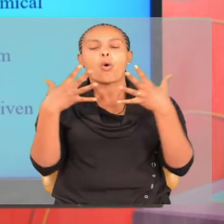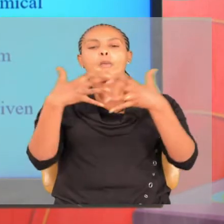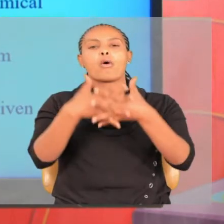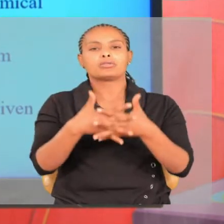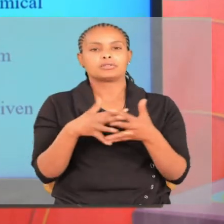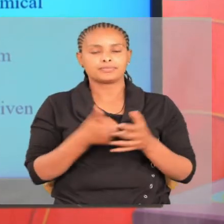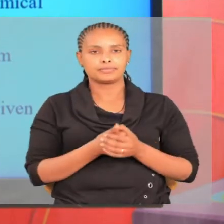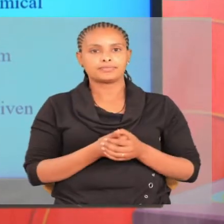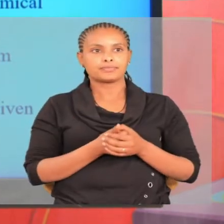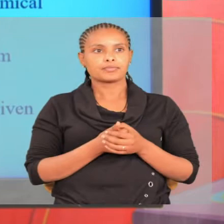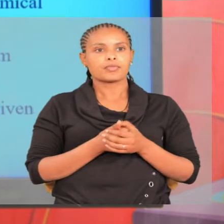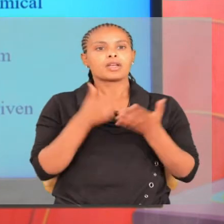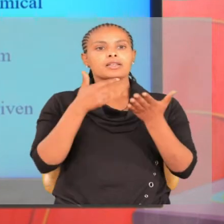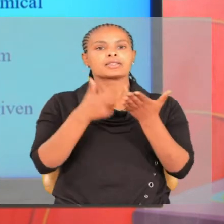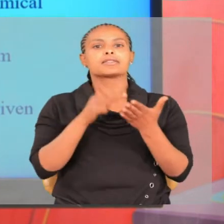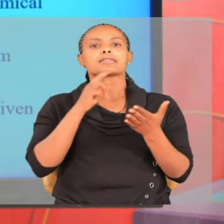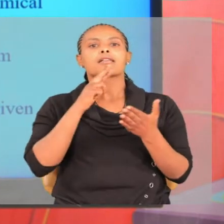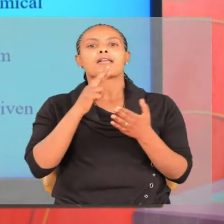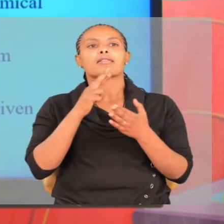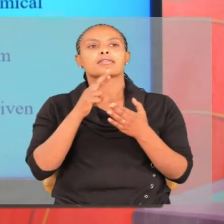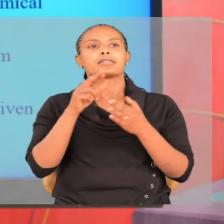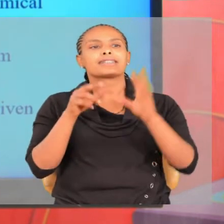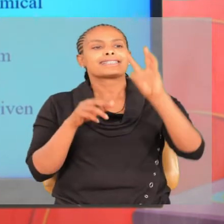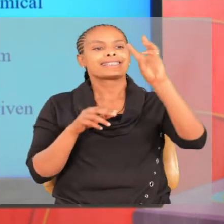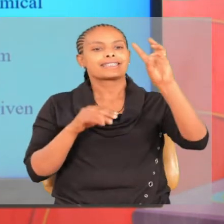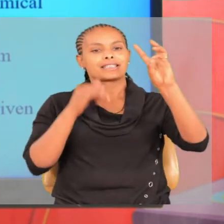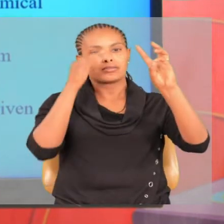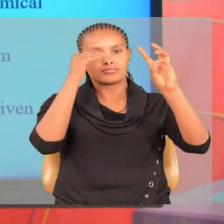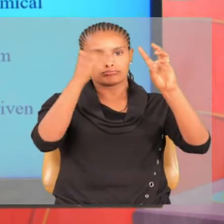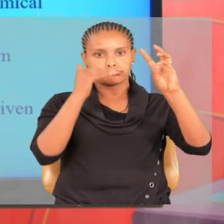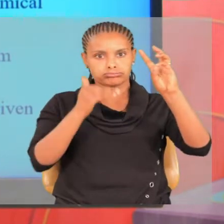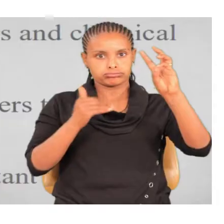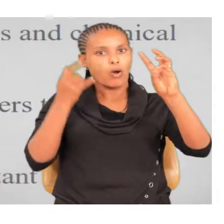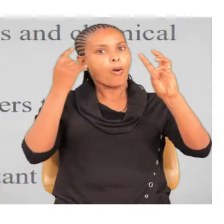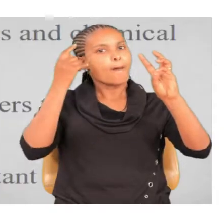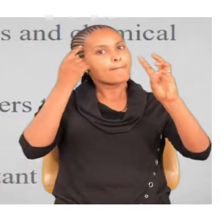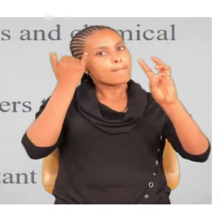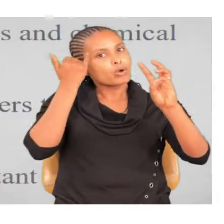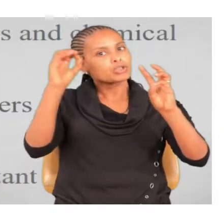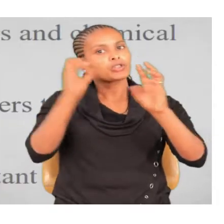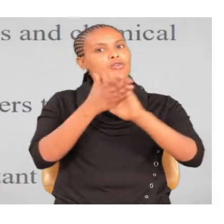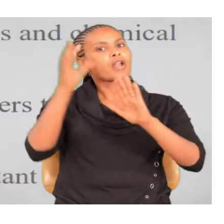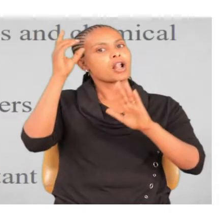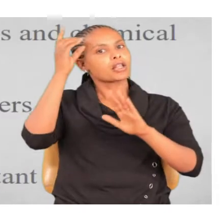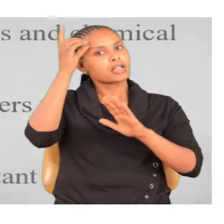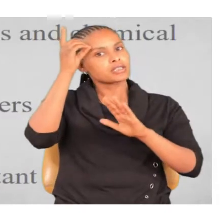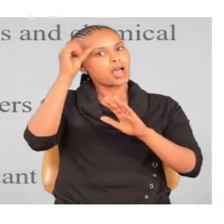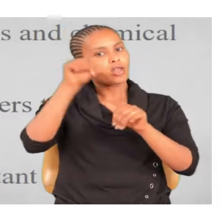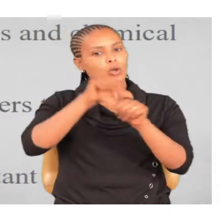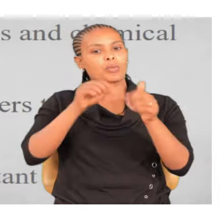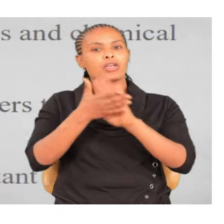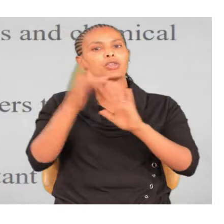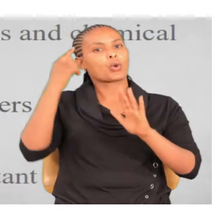compound. These are the 6 postulates of Dalton's atomic theory.